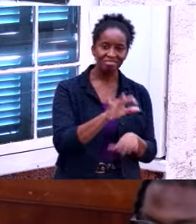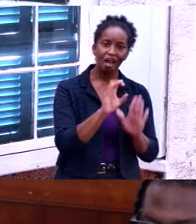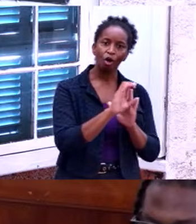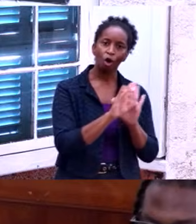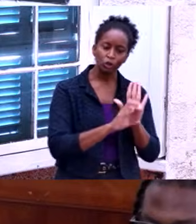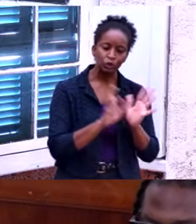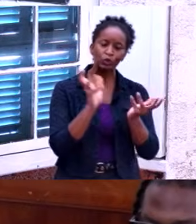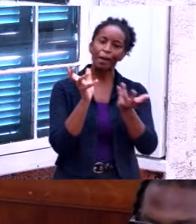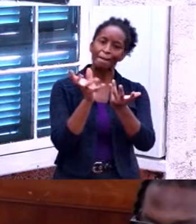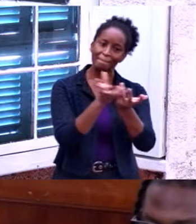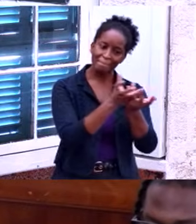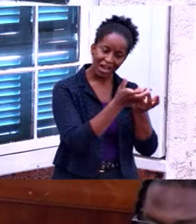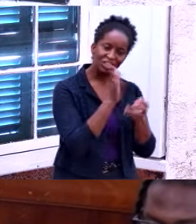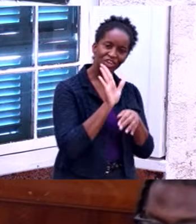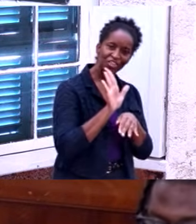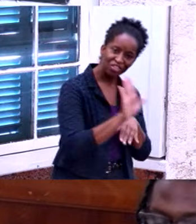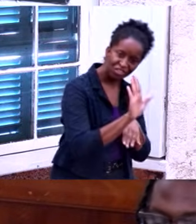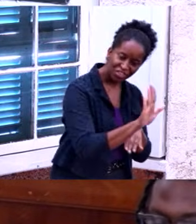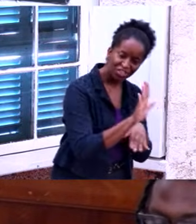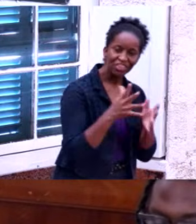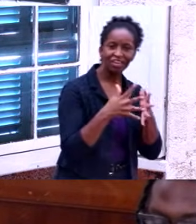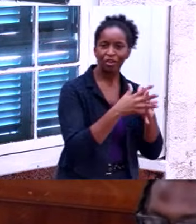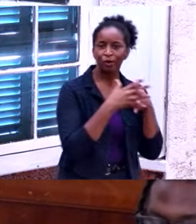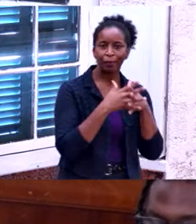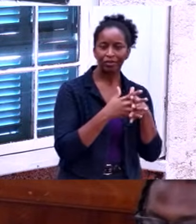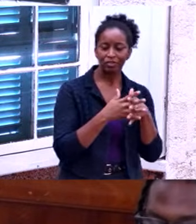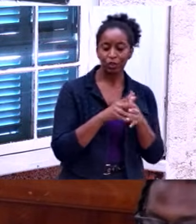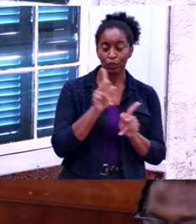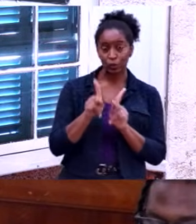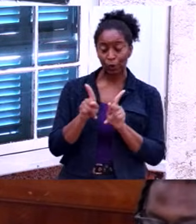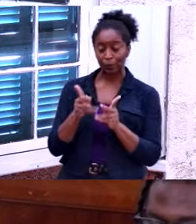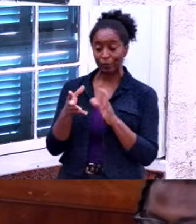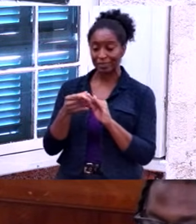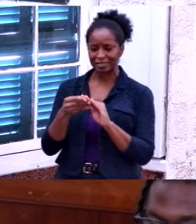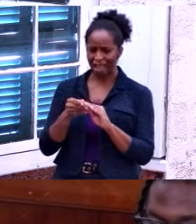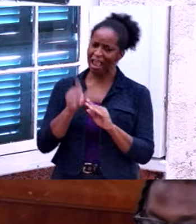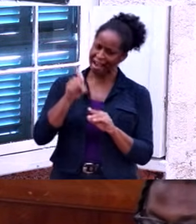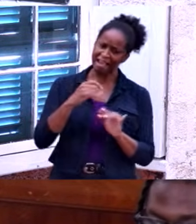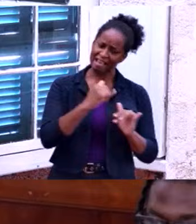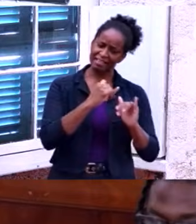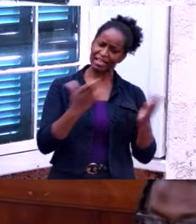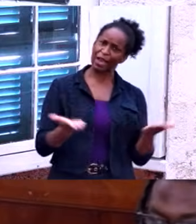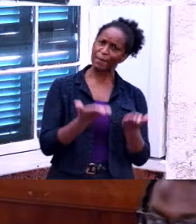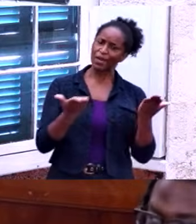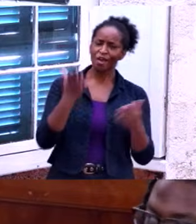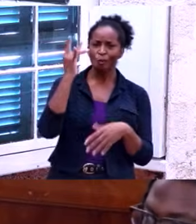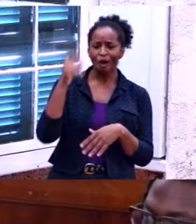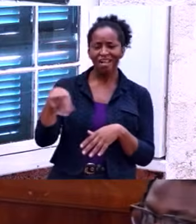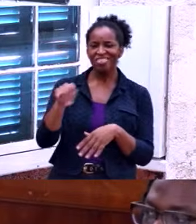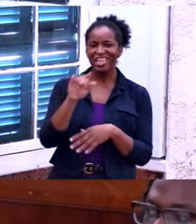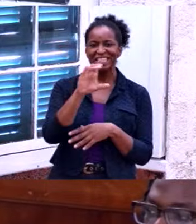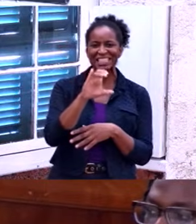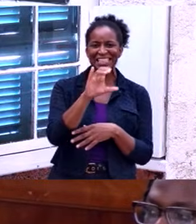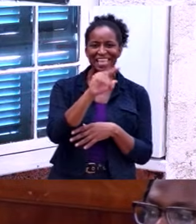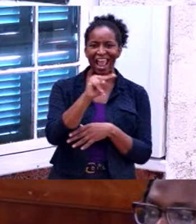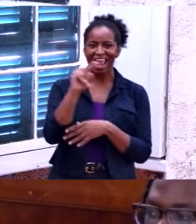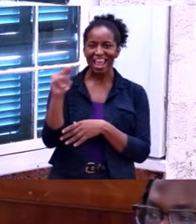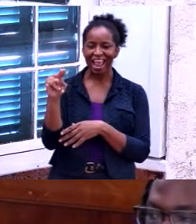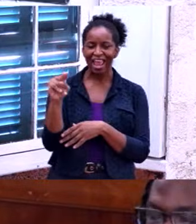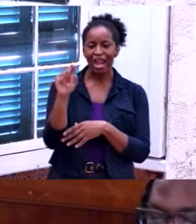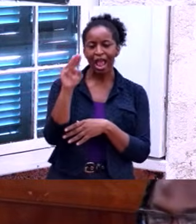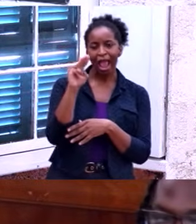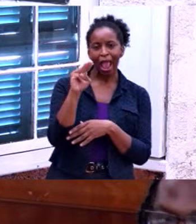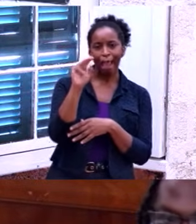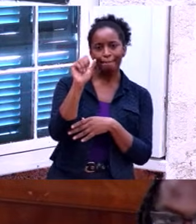too much CNN, or NBC or Fox. And we hear these things that you should not change the Constitution. But Section